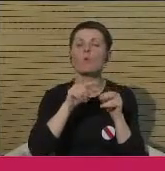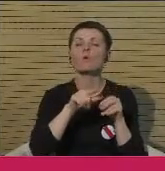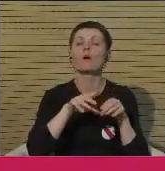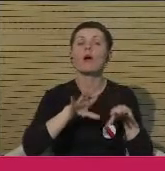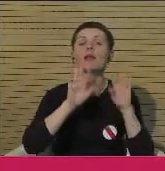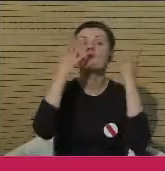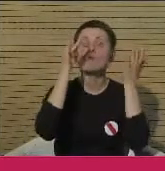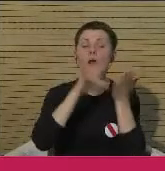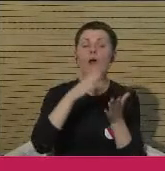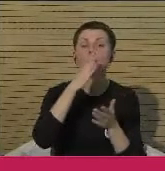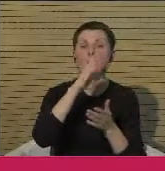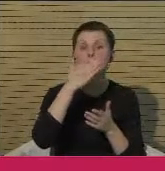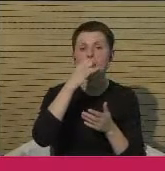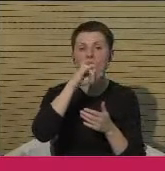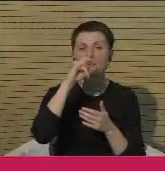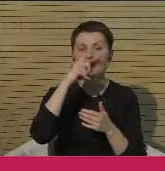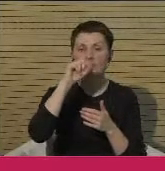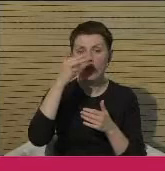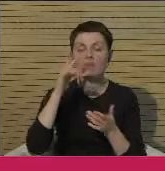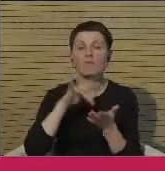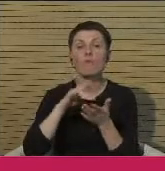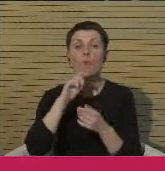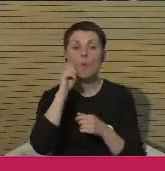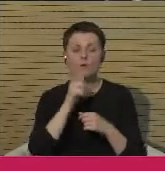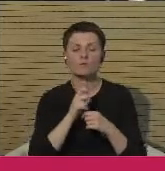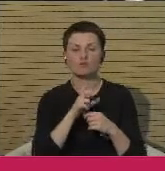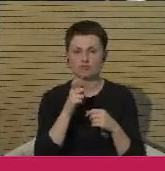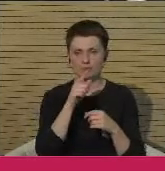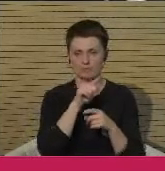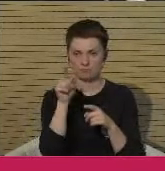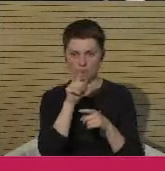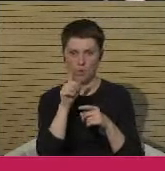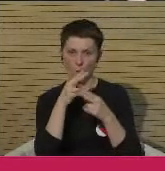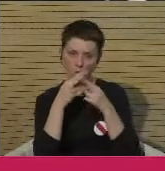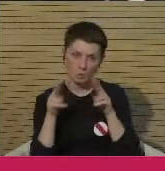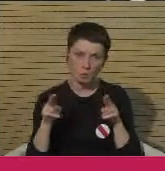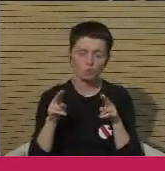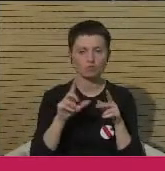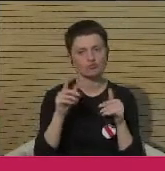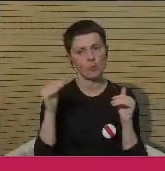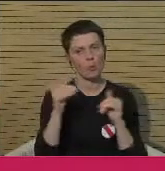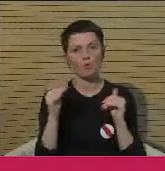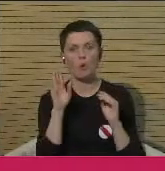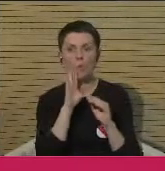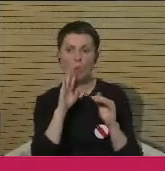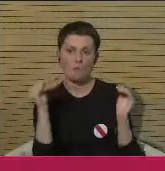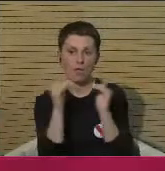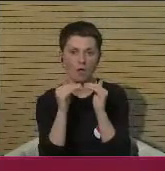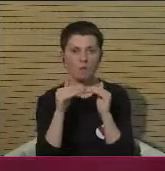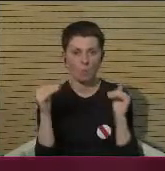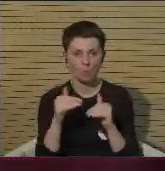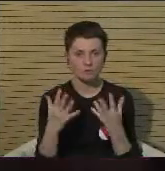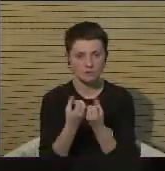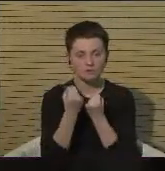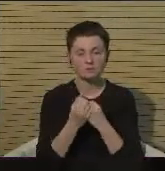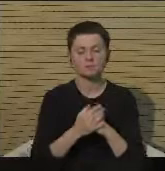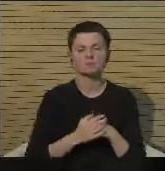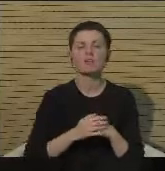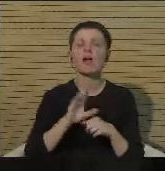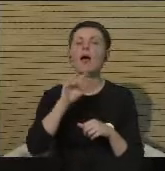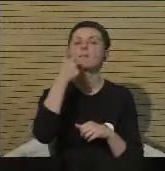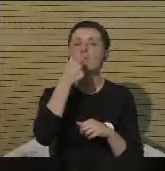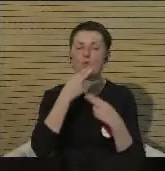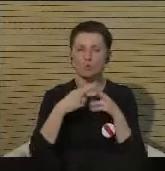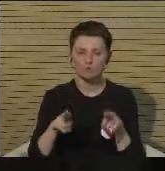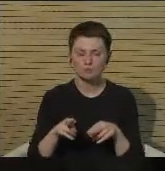analogies with Ukraine 2014. Can you see differences? Can you see distinctive